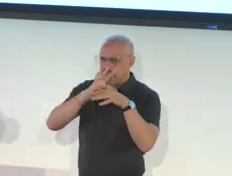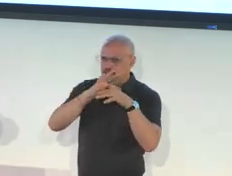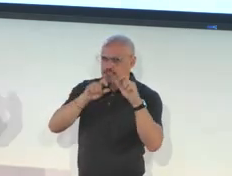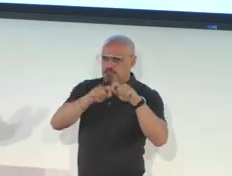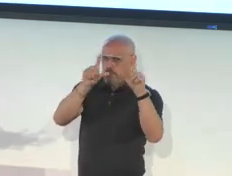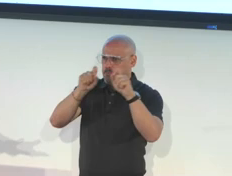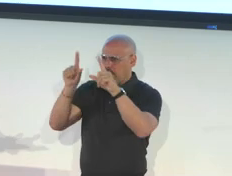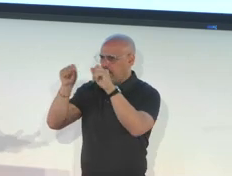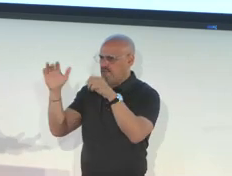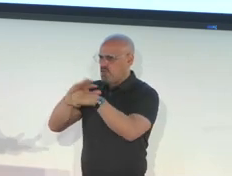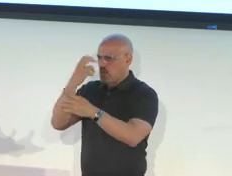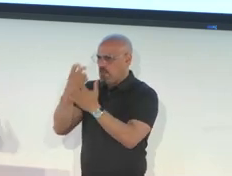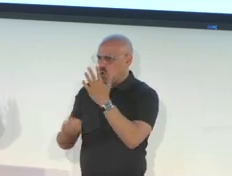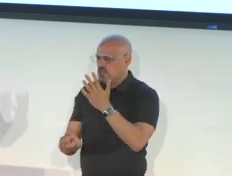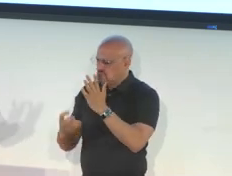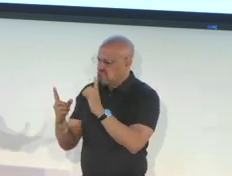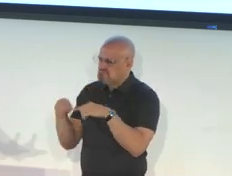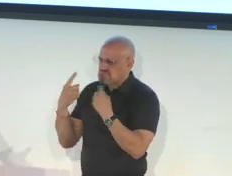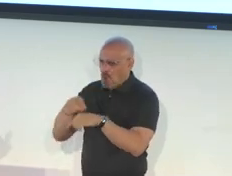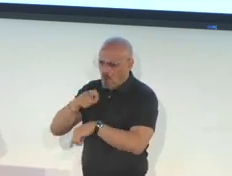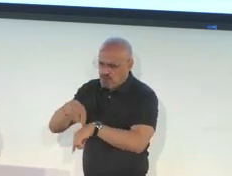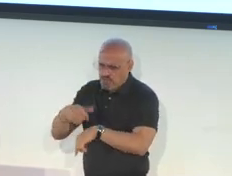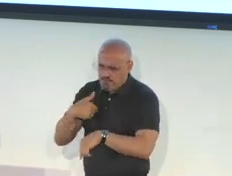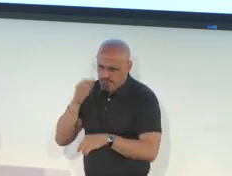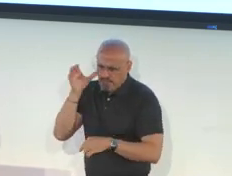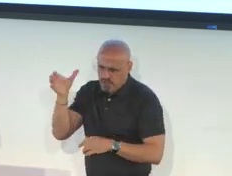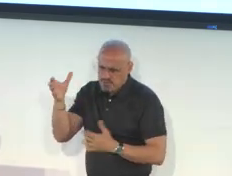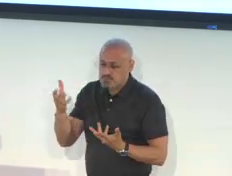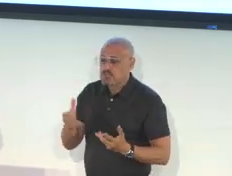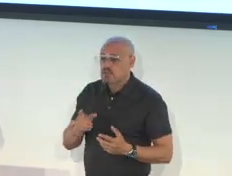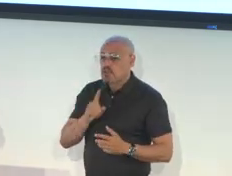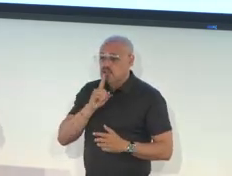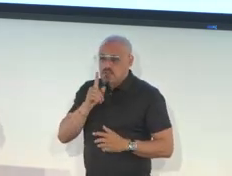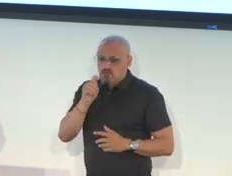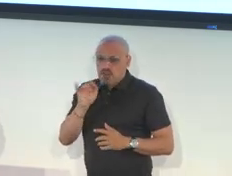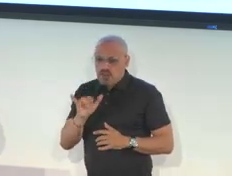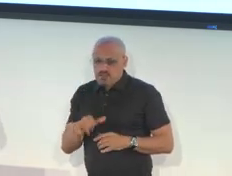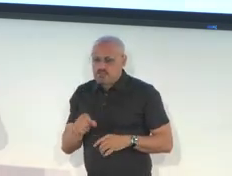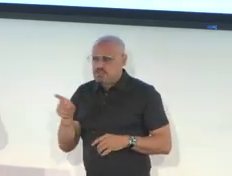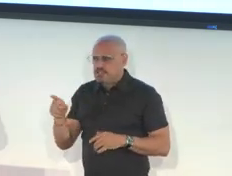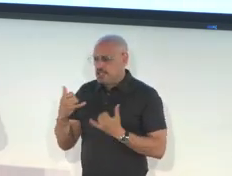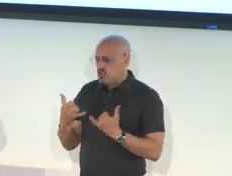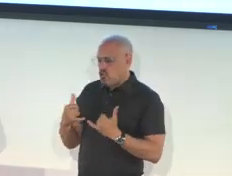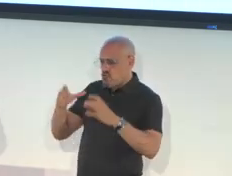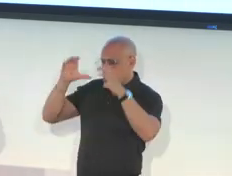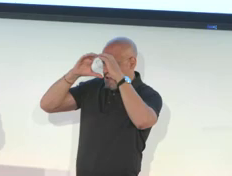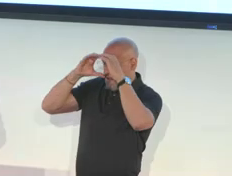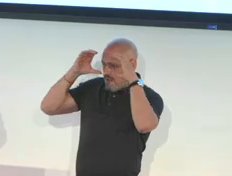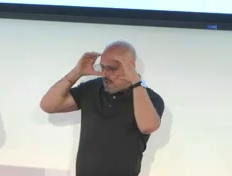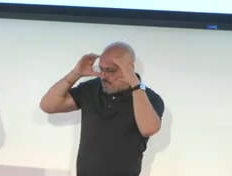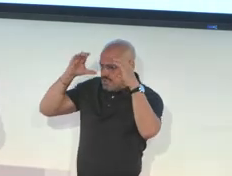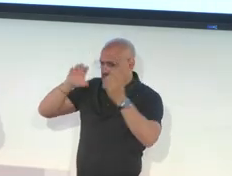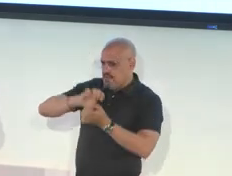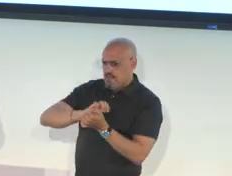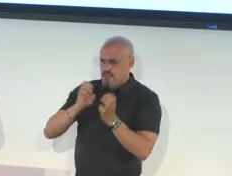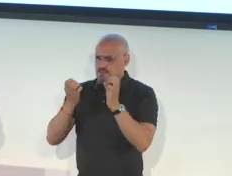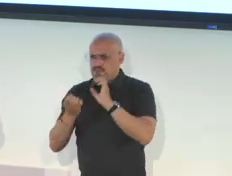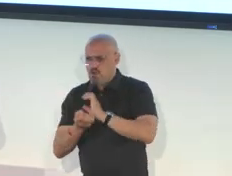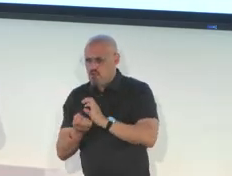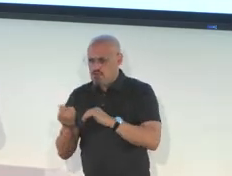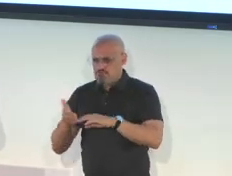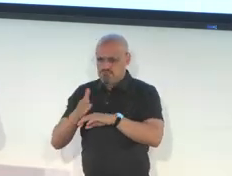immersion. That's been around for a long time, that concept. And realistically, even though our current headsets are evolving a lot